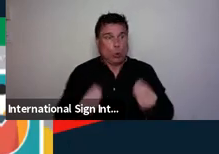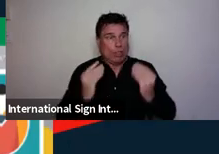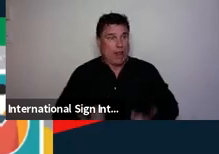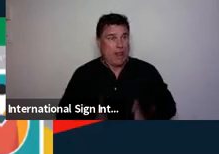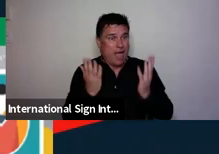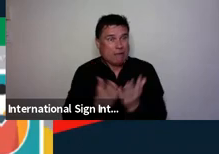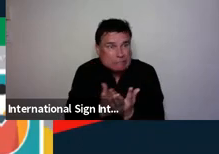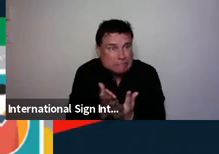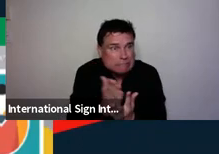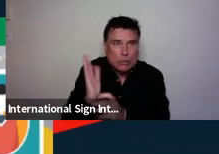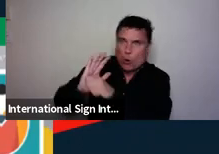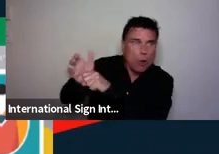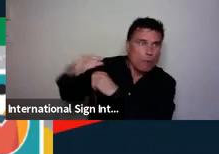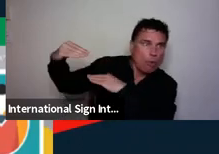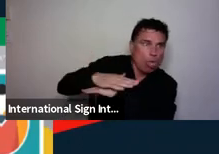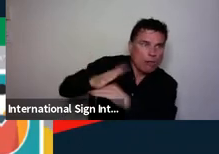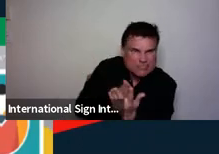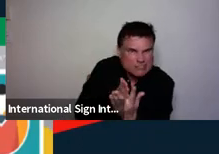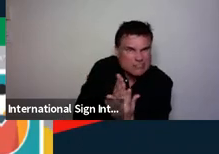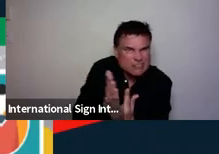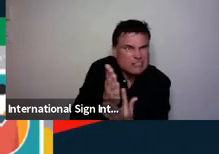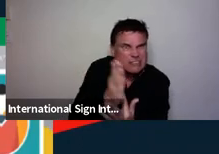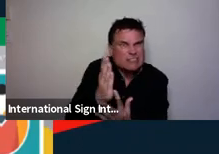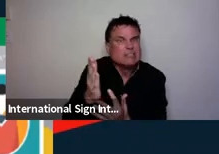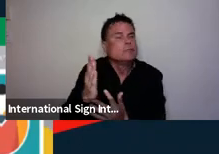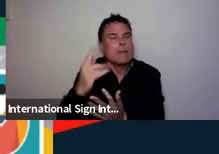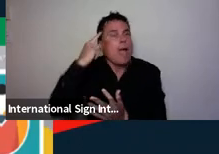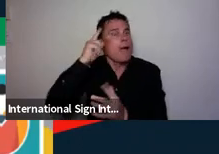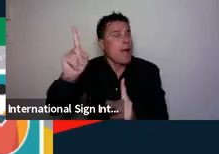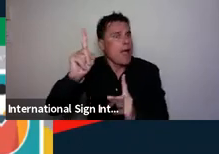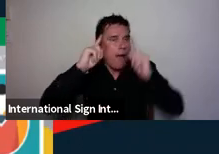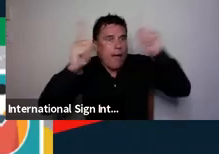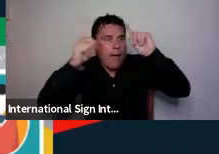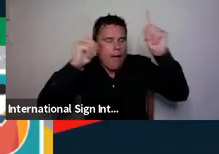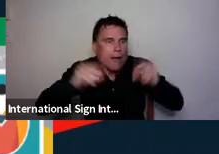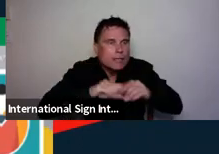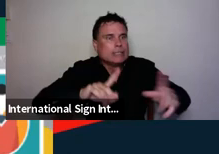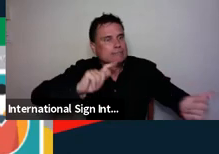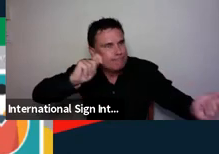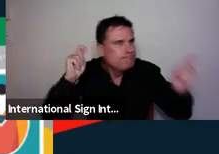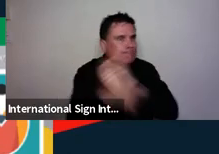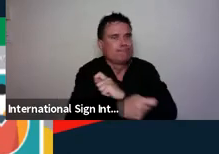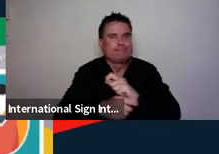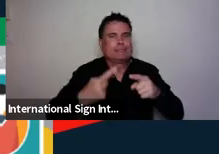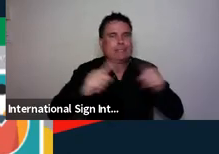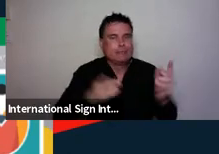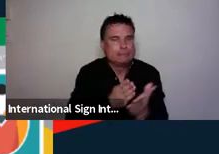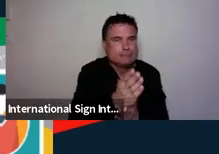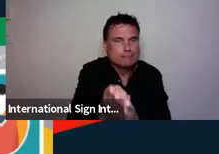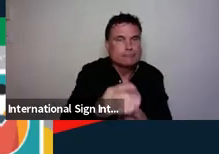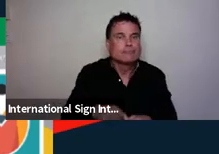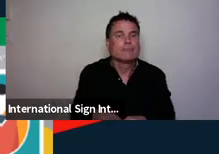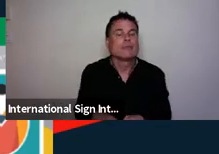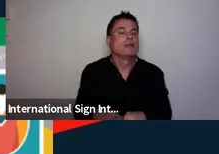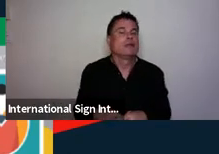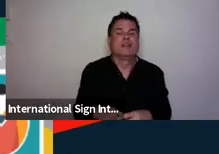are influencing and shaping the new normal. So we partnered with Prezi, the platform, as well as Scouts and other partners. And